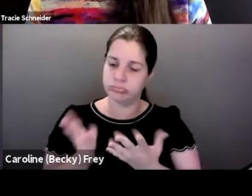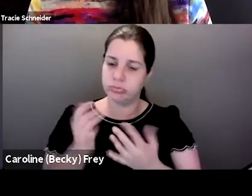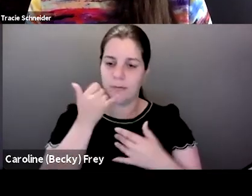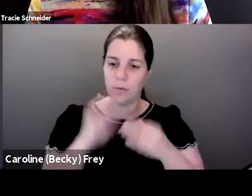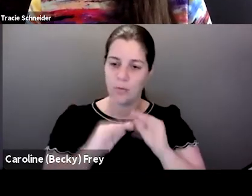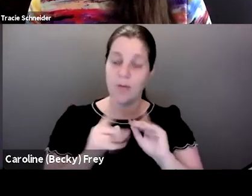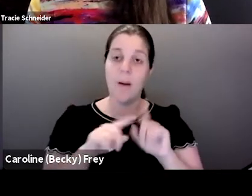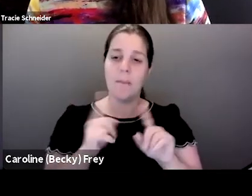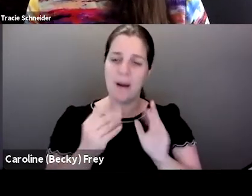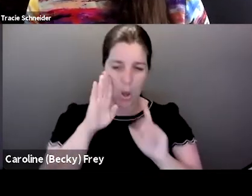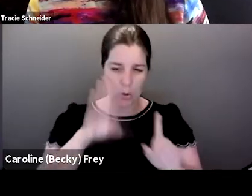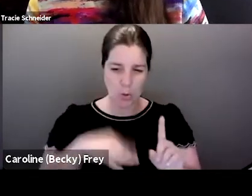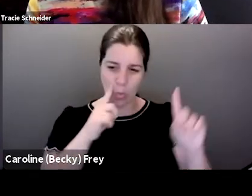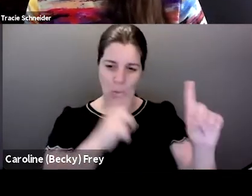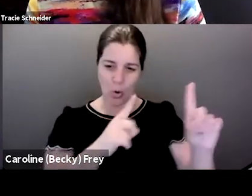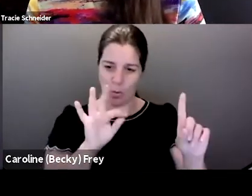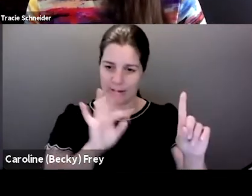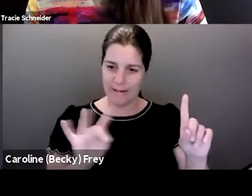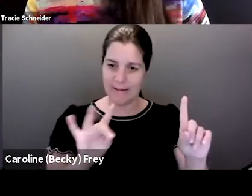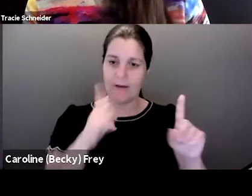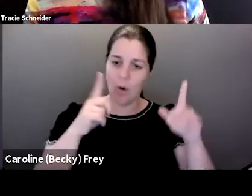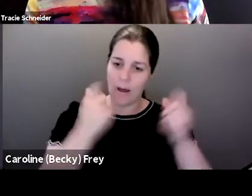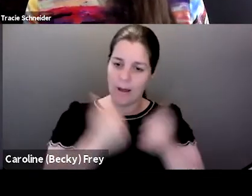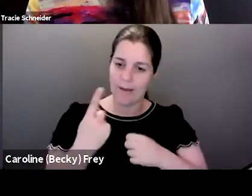sure that everybody has one number to remember.